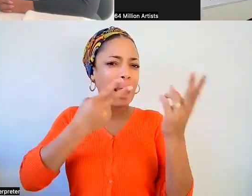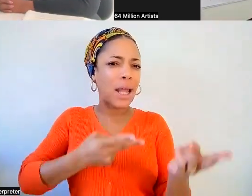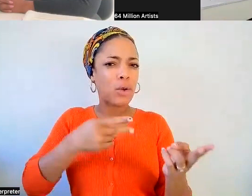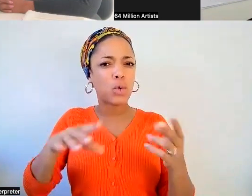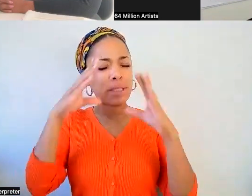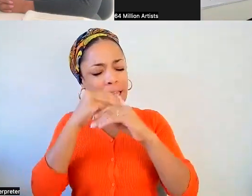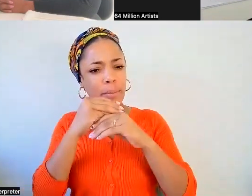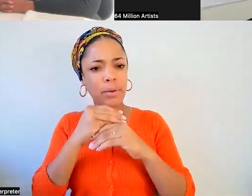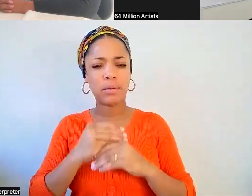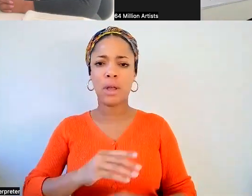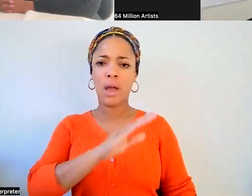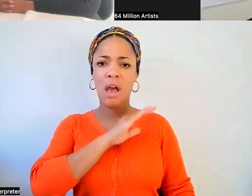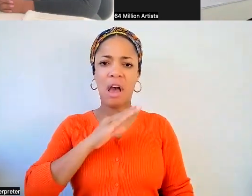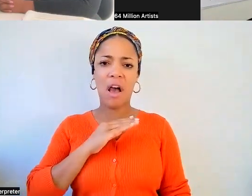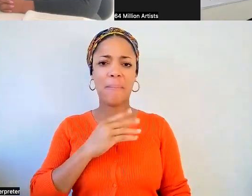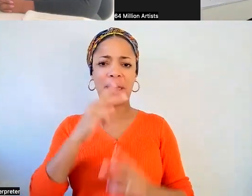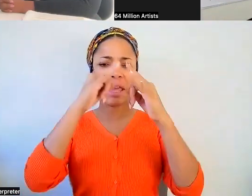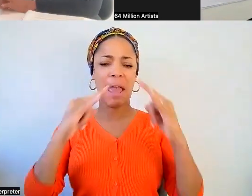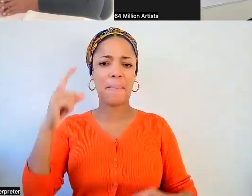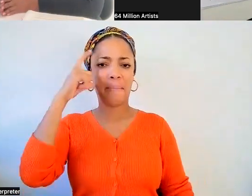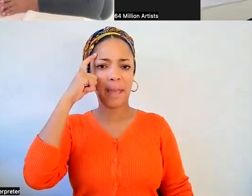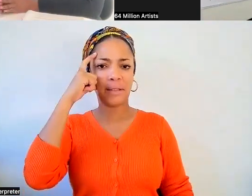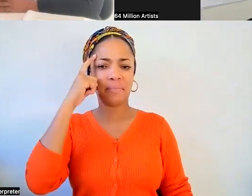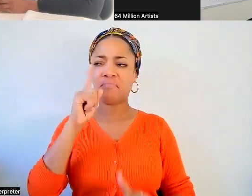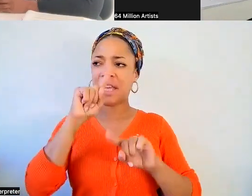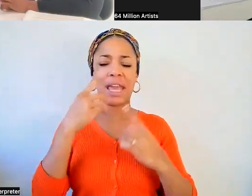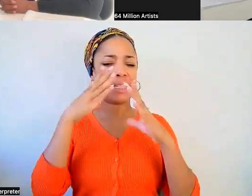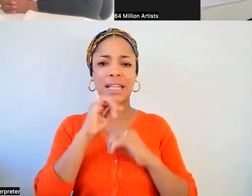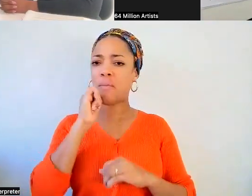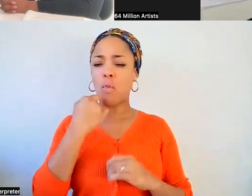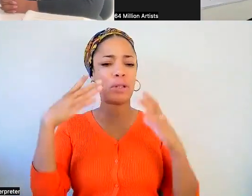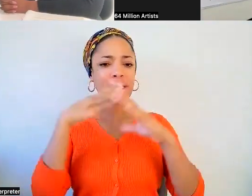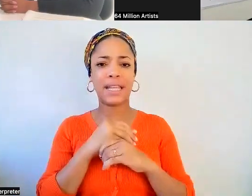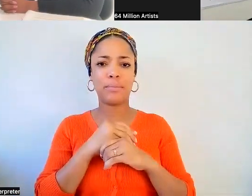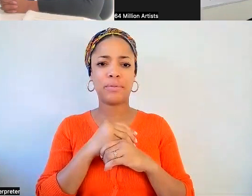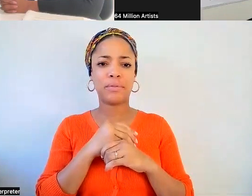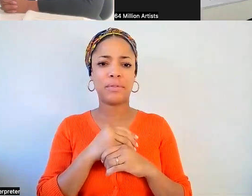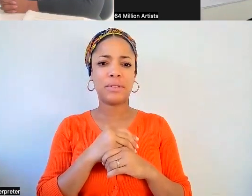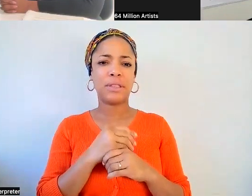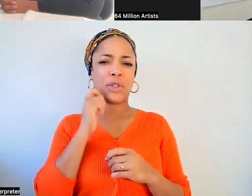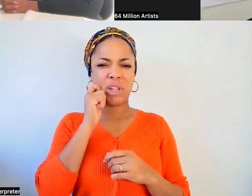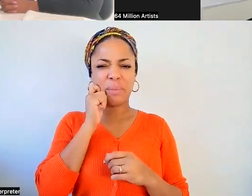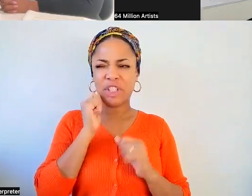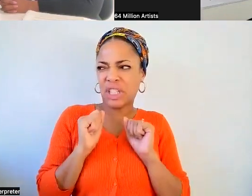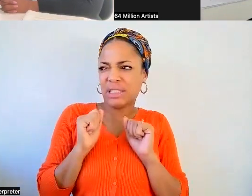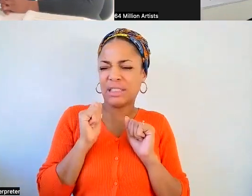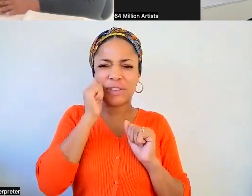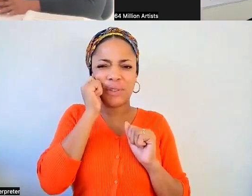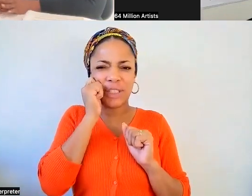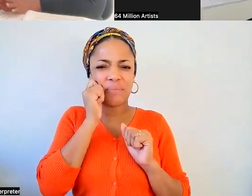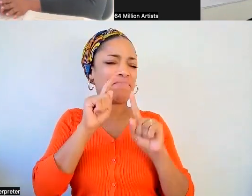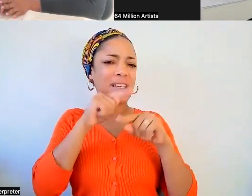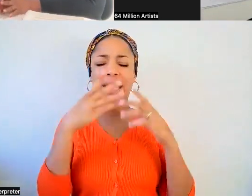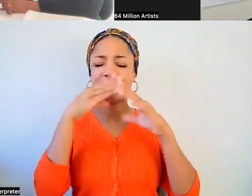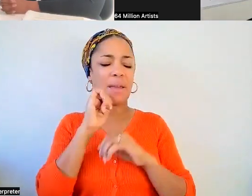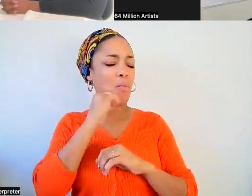sleep. Army camp bed, can't sleep, won't sleep. Gritty under my cheek, gritty under my cheek. Can't